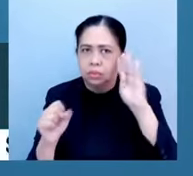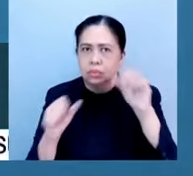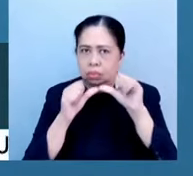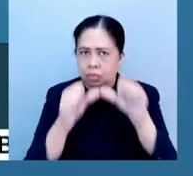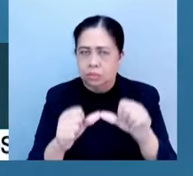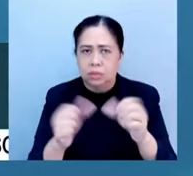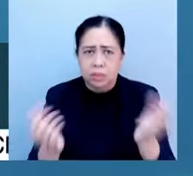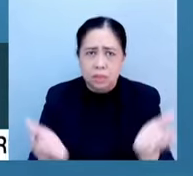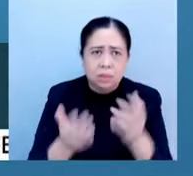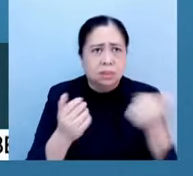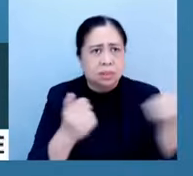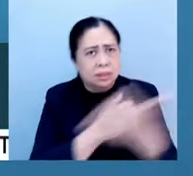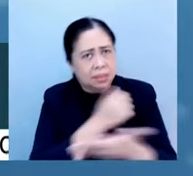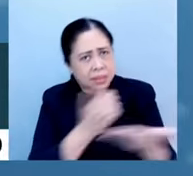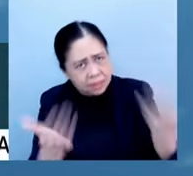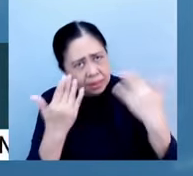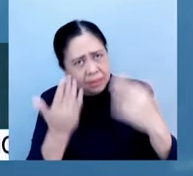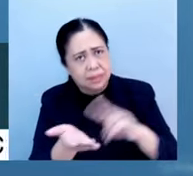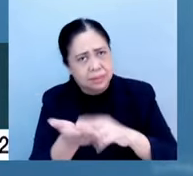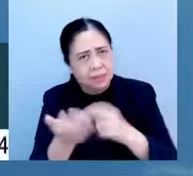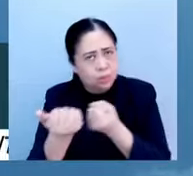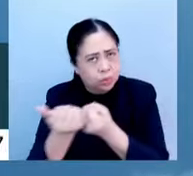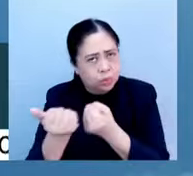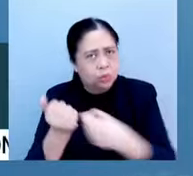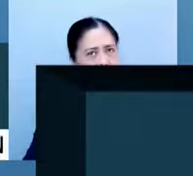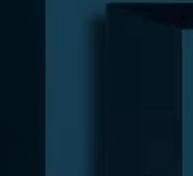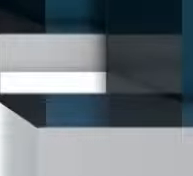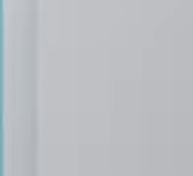convincing other nations to side with the Philippines.